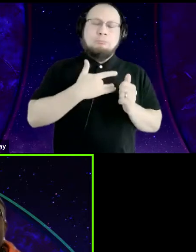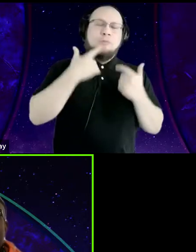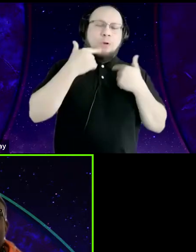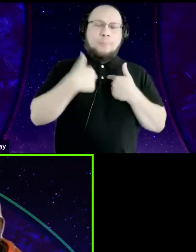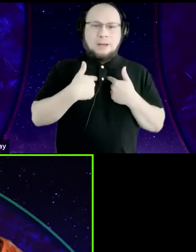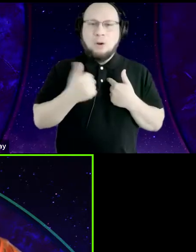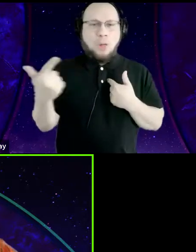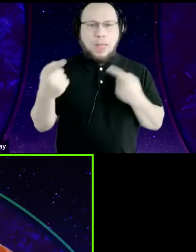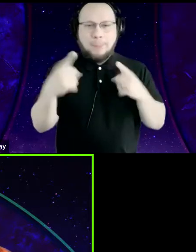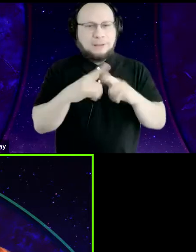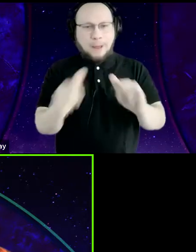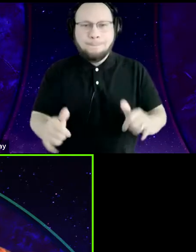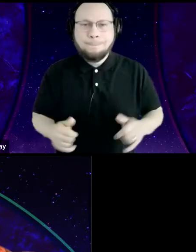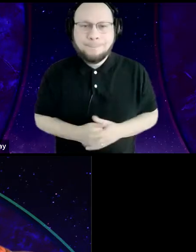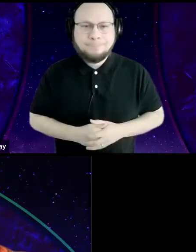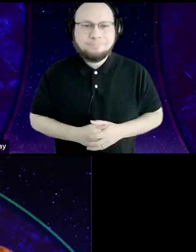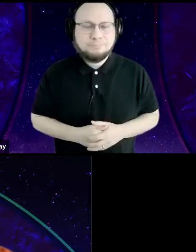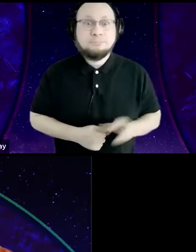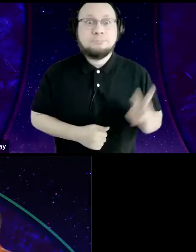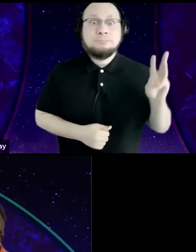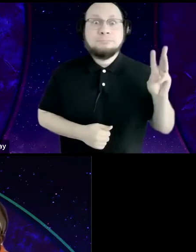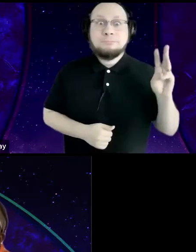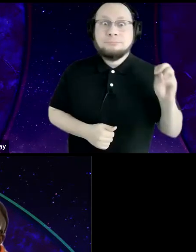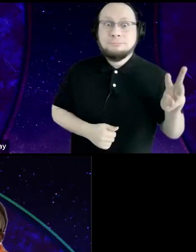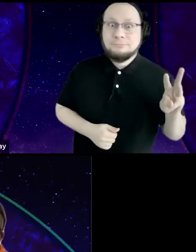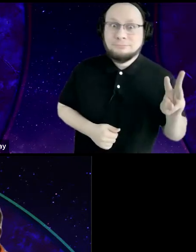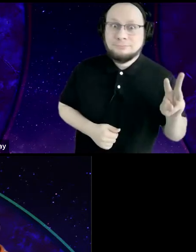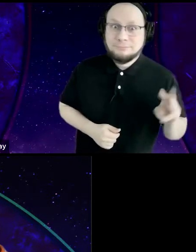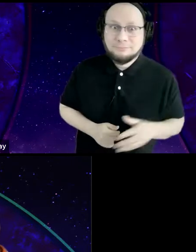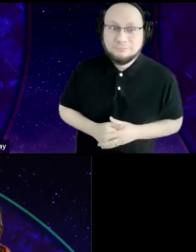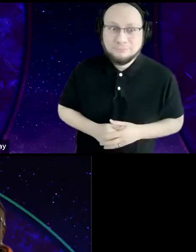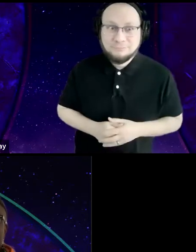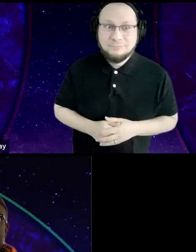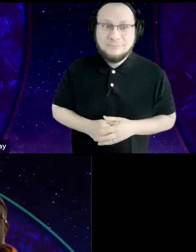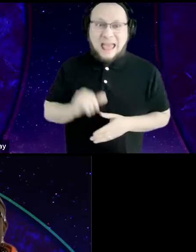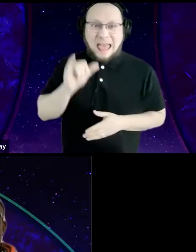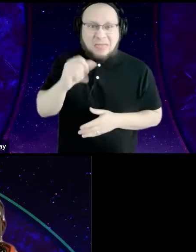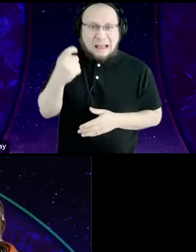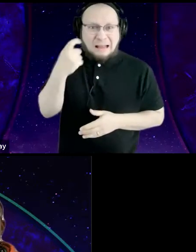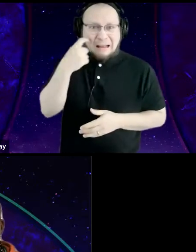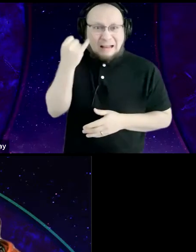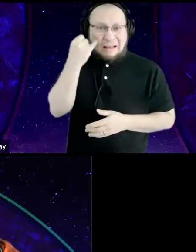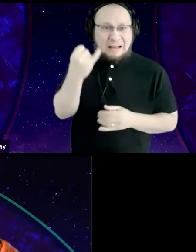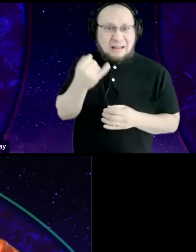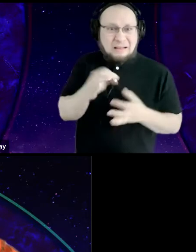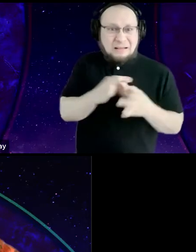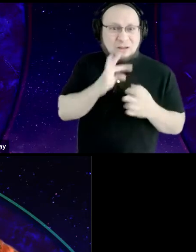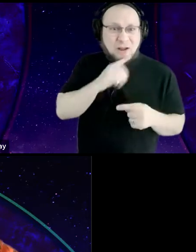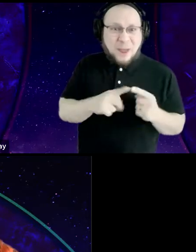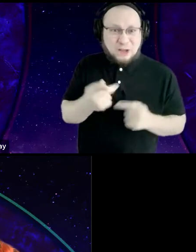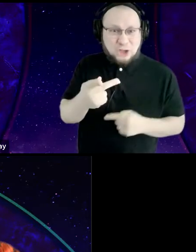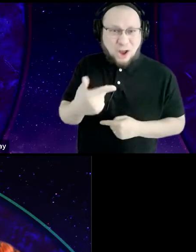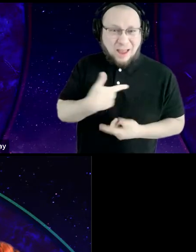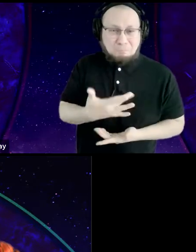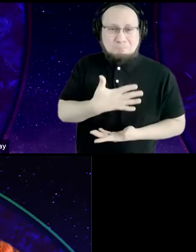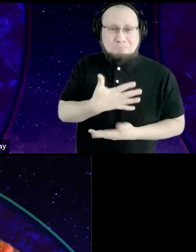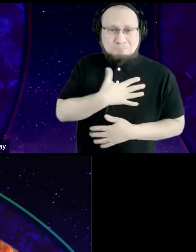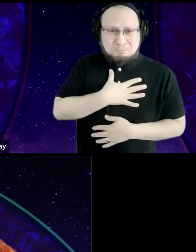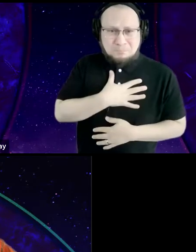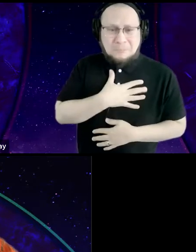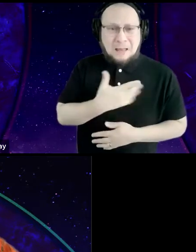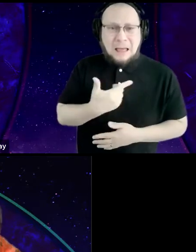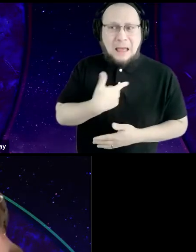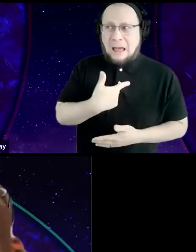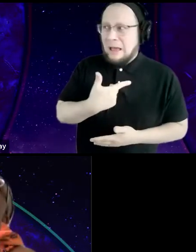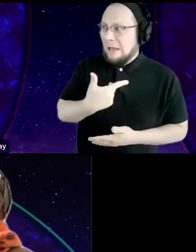happened. Yeah, that is. Wow. That last bit has me like literally speechless in a way that I'm not